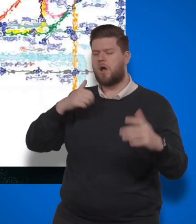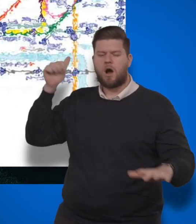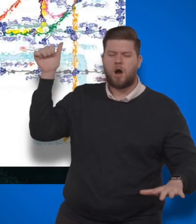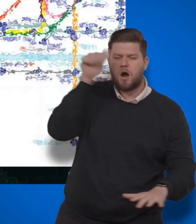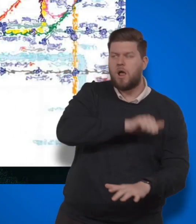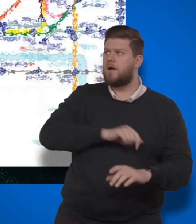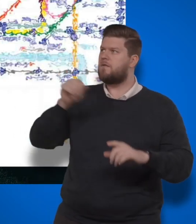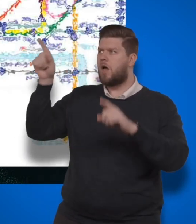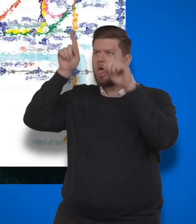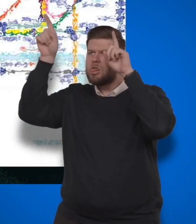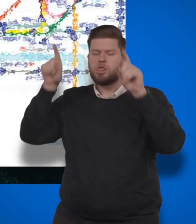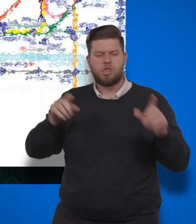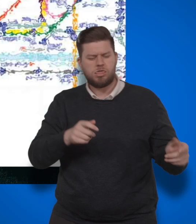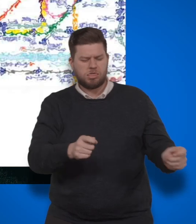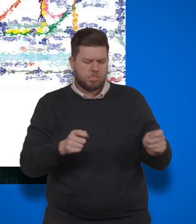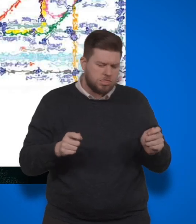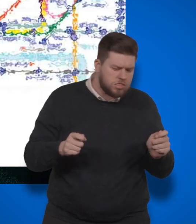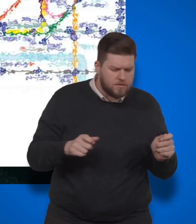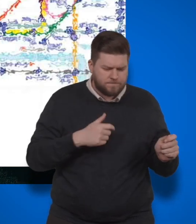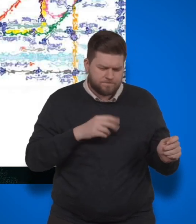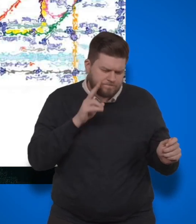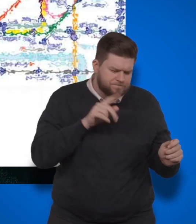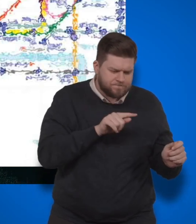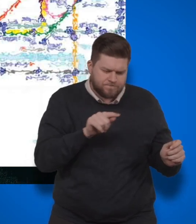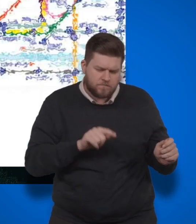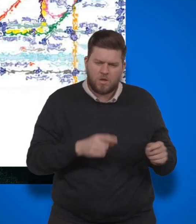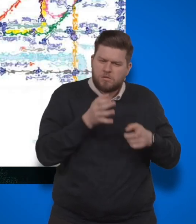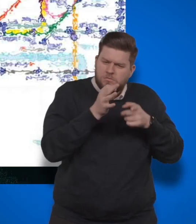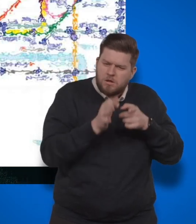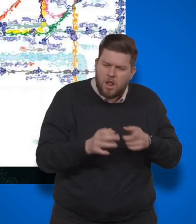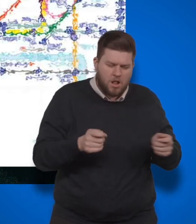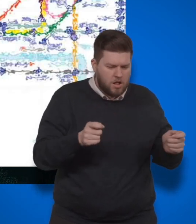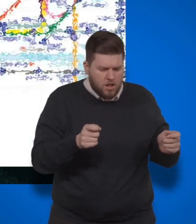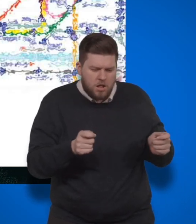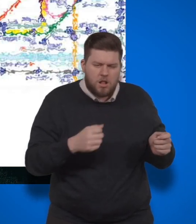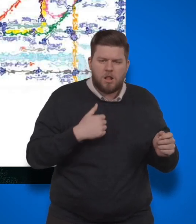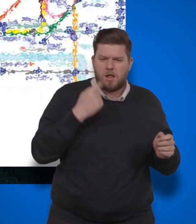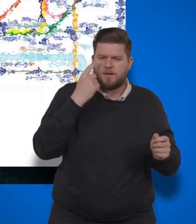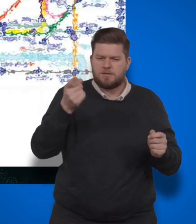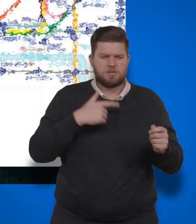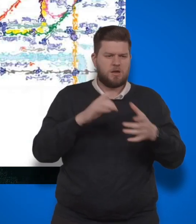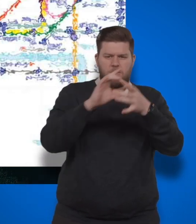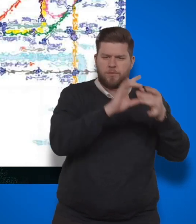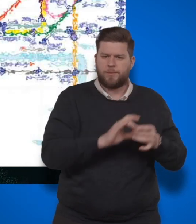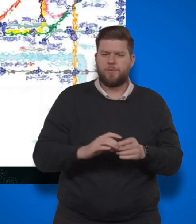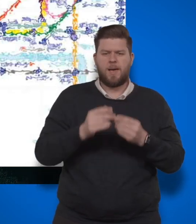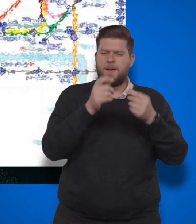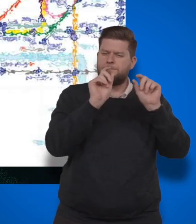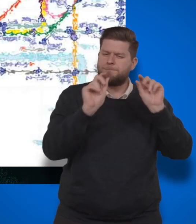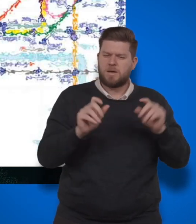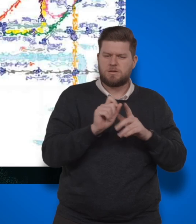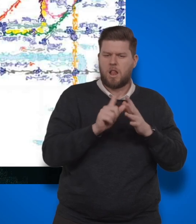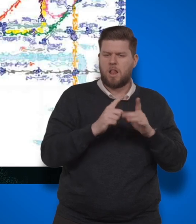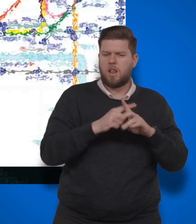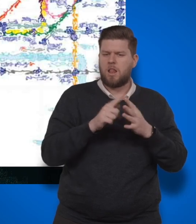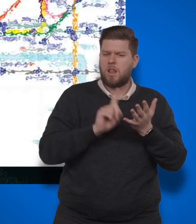image with the utmost detail, the precise relationship between all the pixels, the relationship between the different colors,